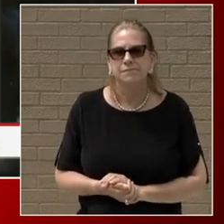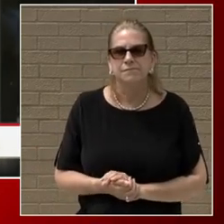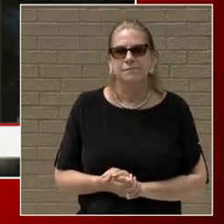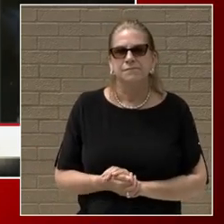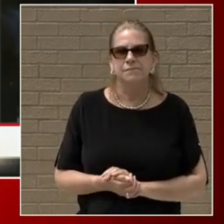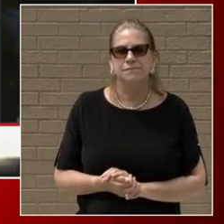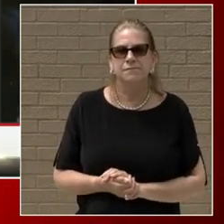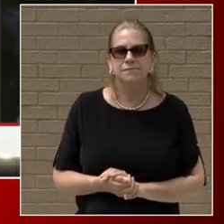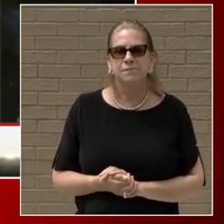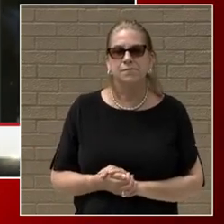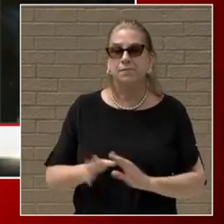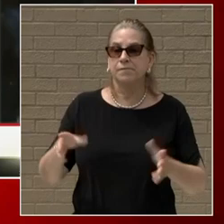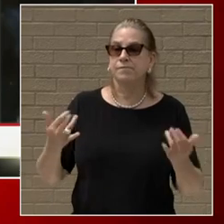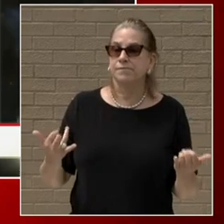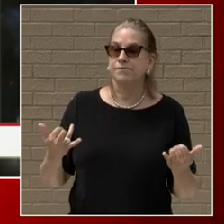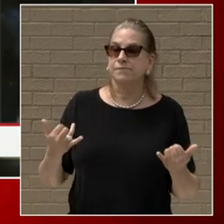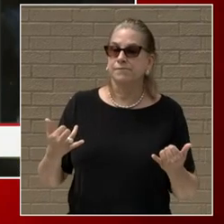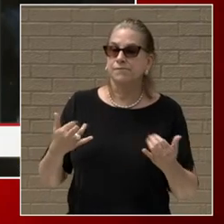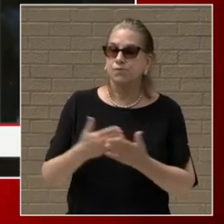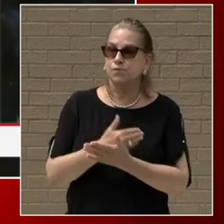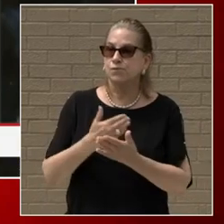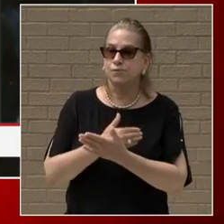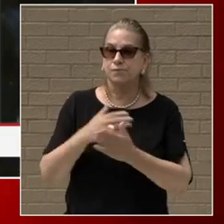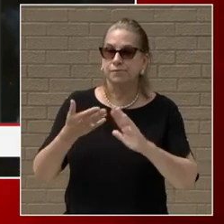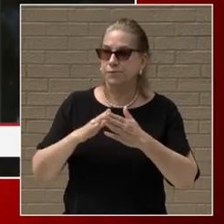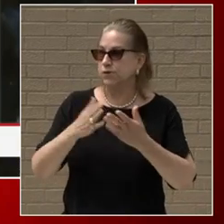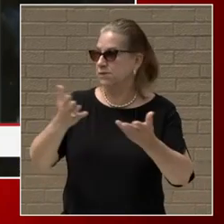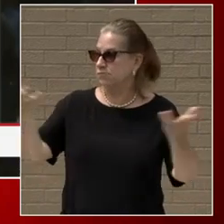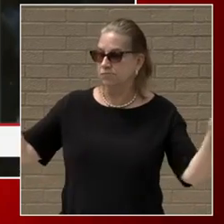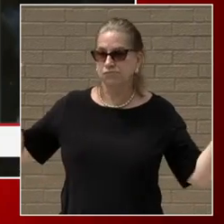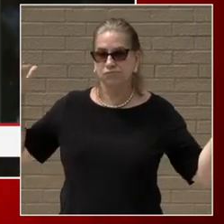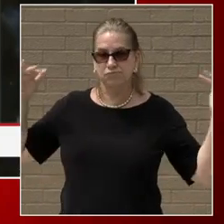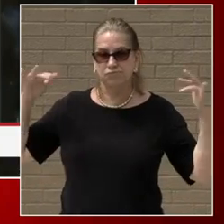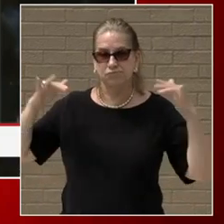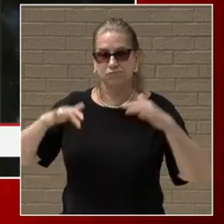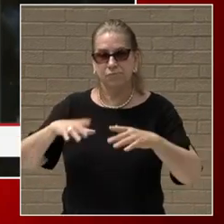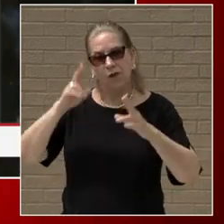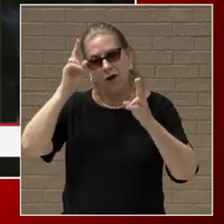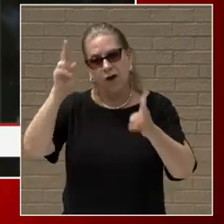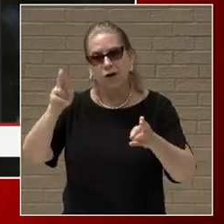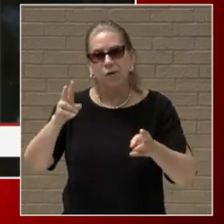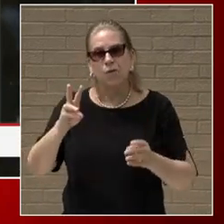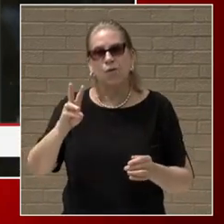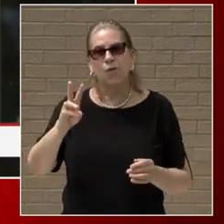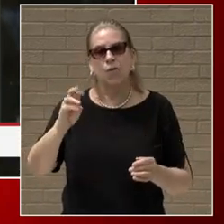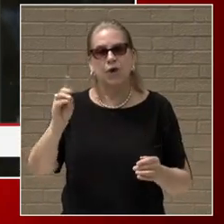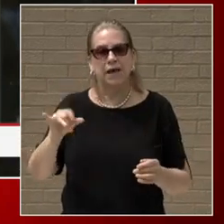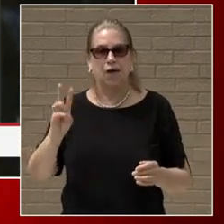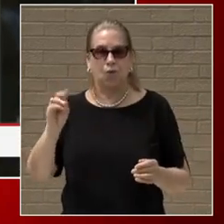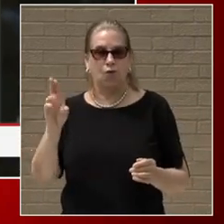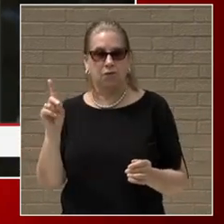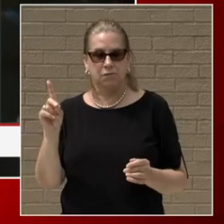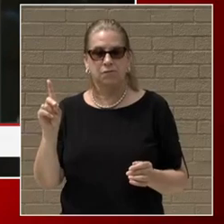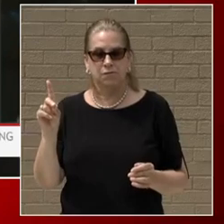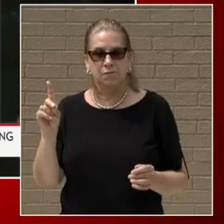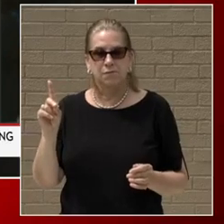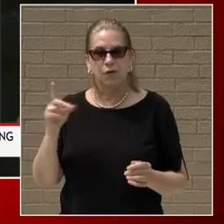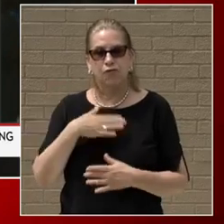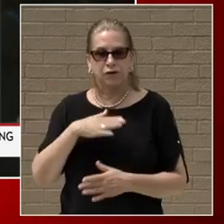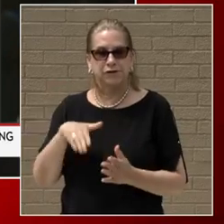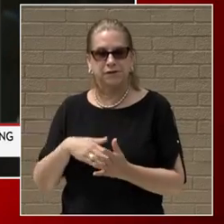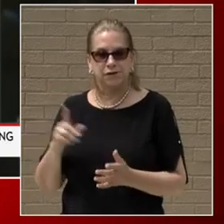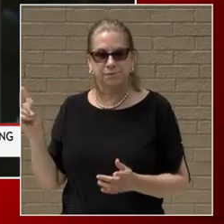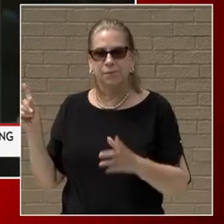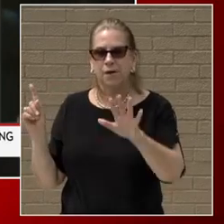community amenity and gathering place to do so and in honor of Mr. Woody Ward. So to let you know a little bit of the importance of Mr.